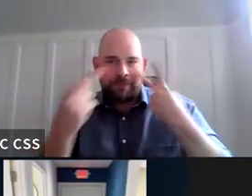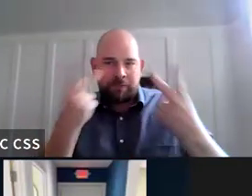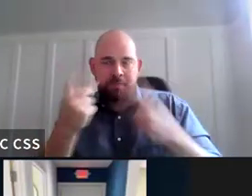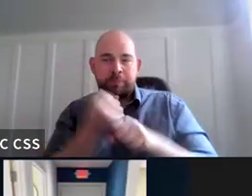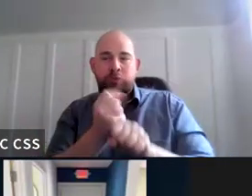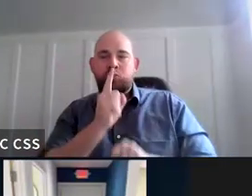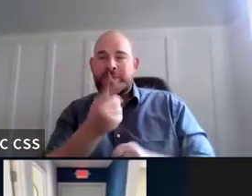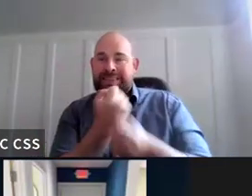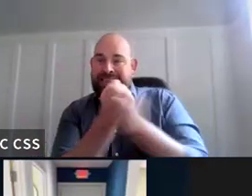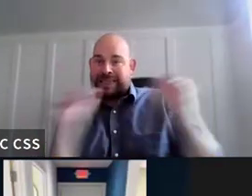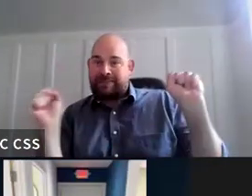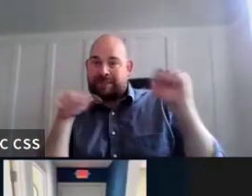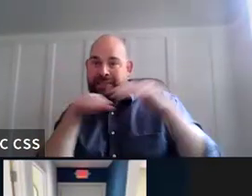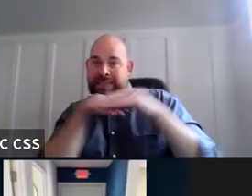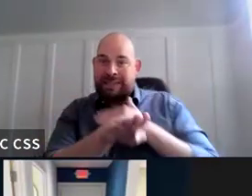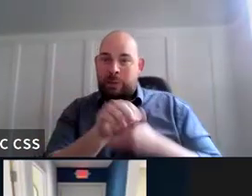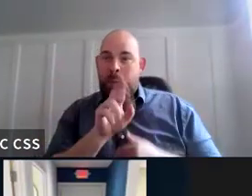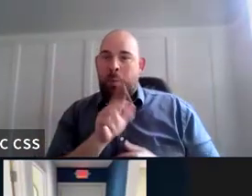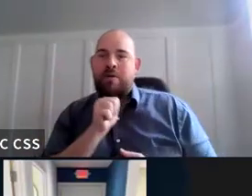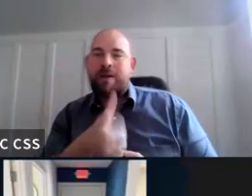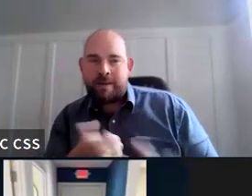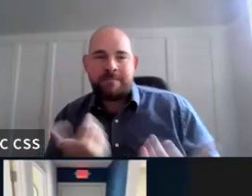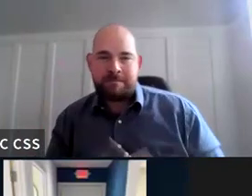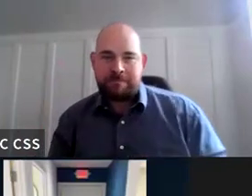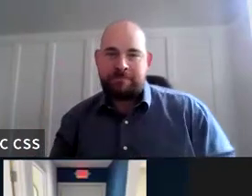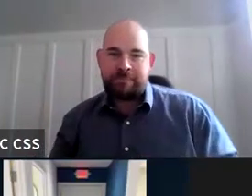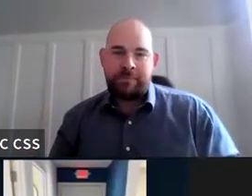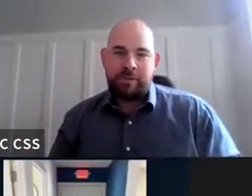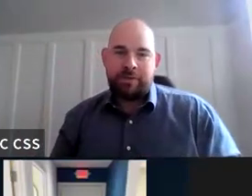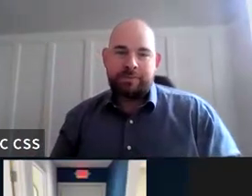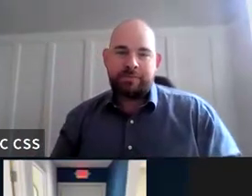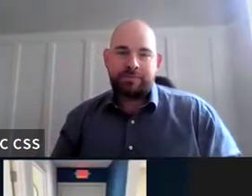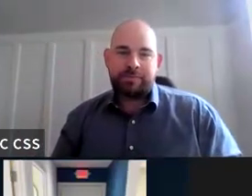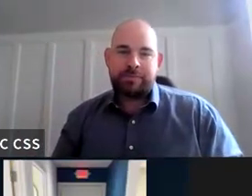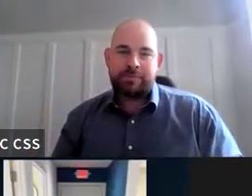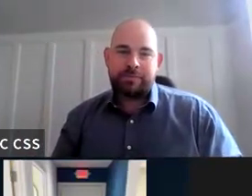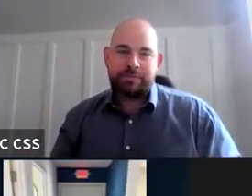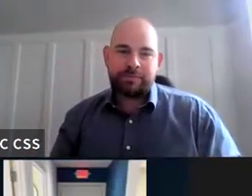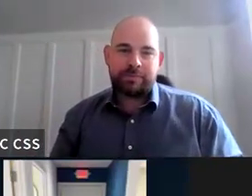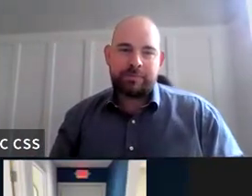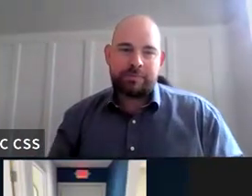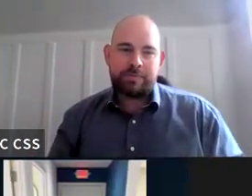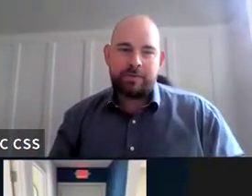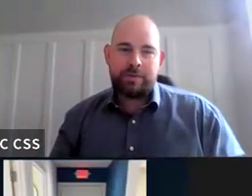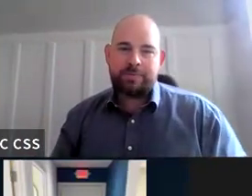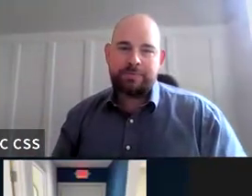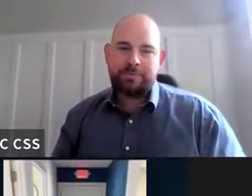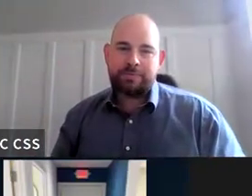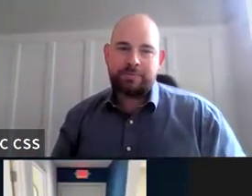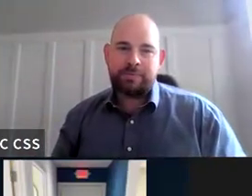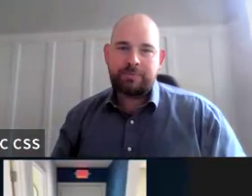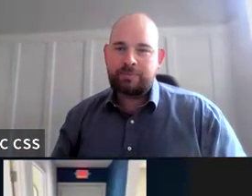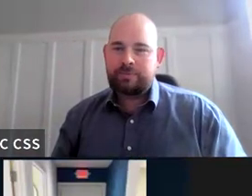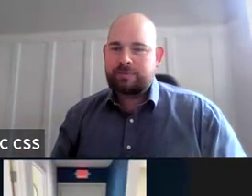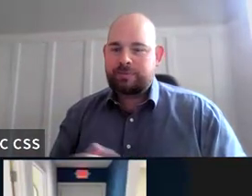little windows in them or ways you can visually see that in the other room if it was safe or not, if there's a fire in there, if there's not. So there are a lot of visual cues